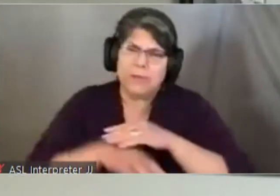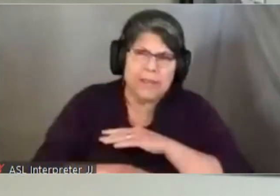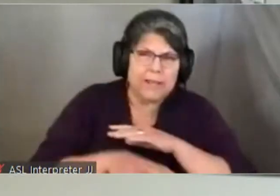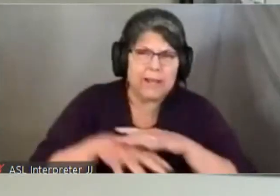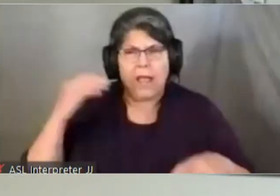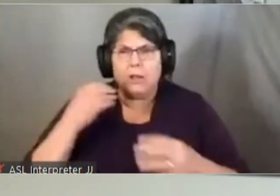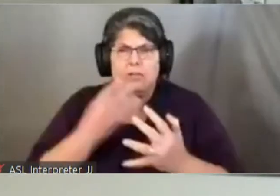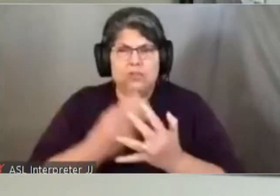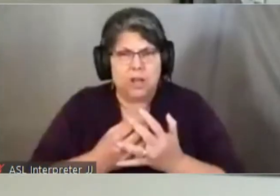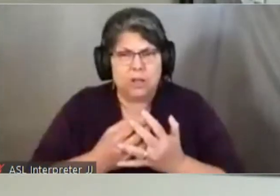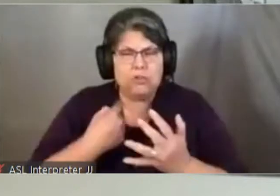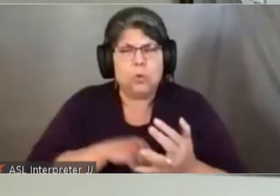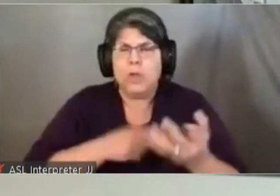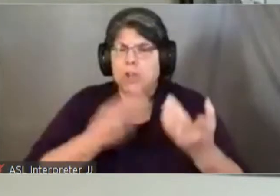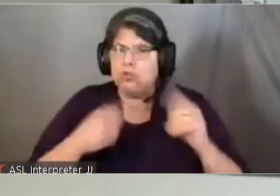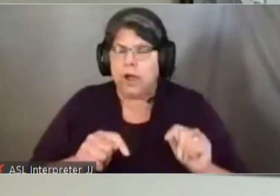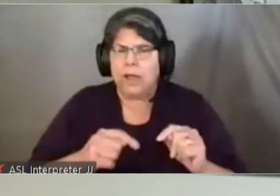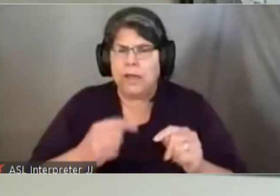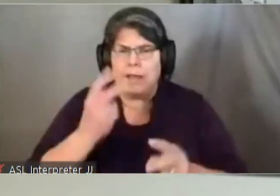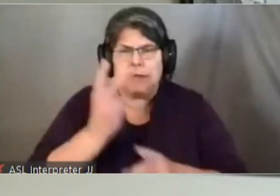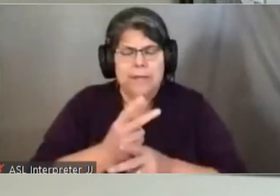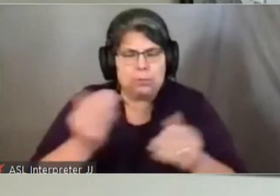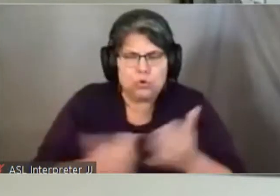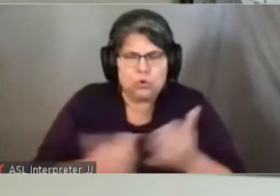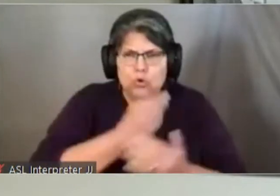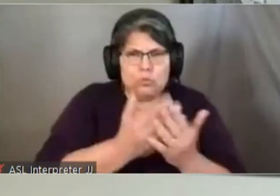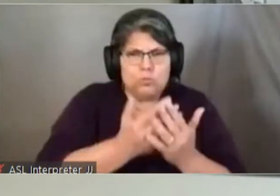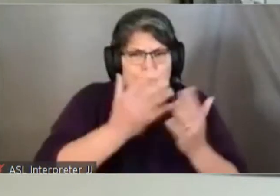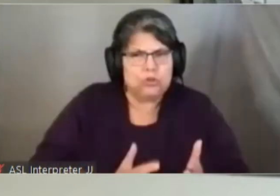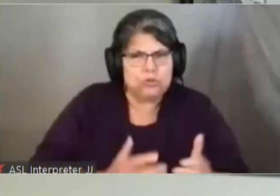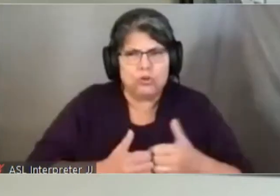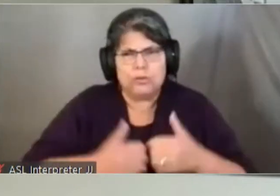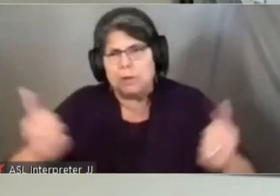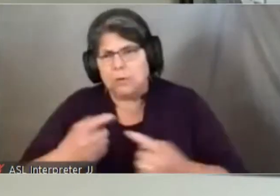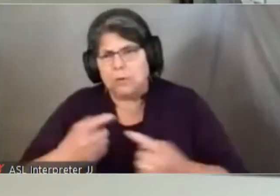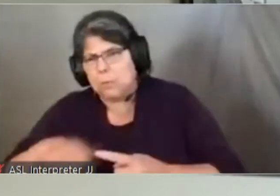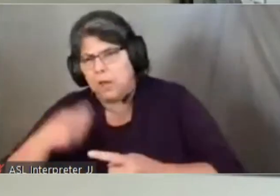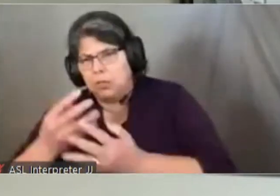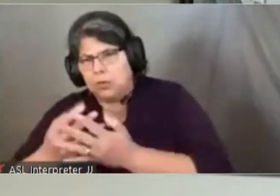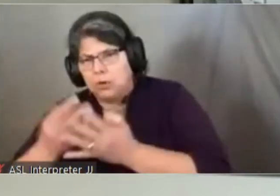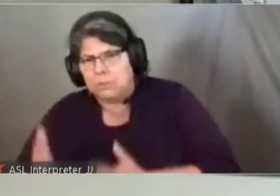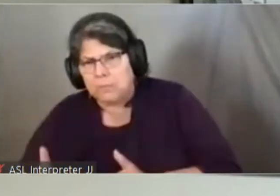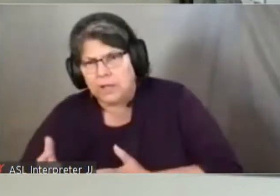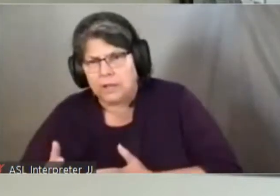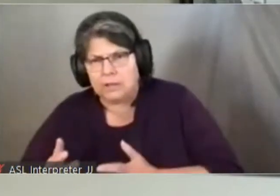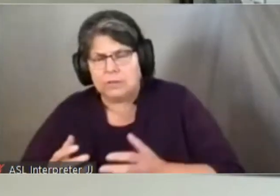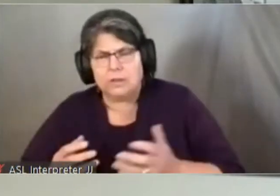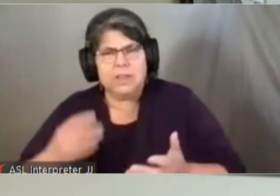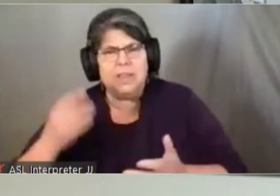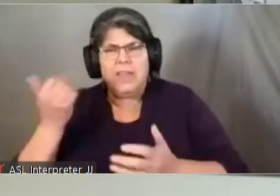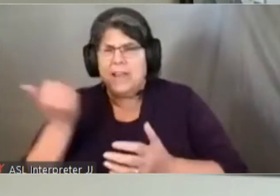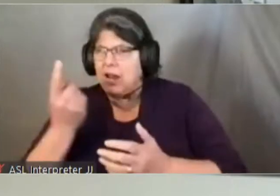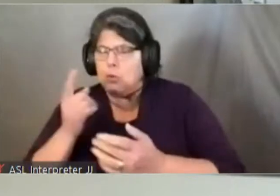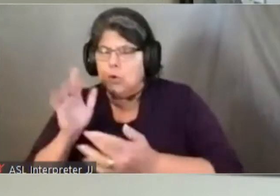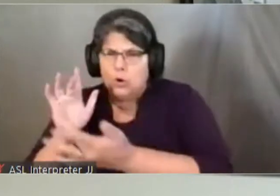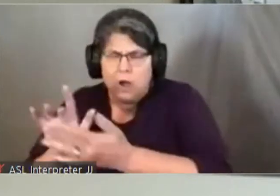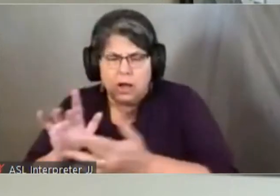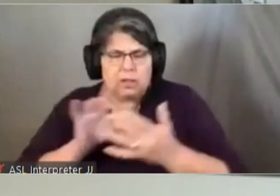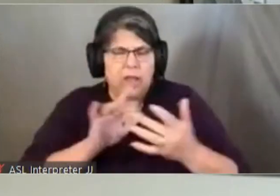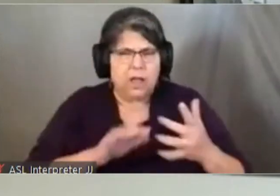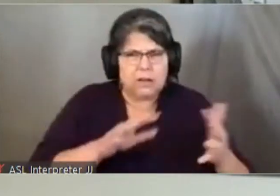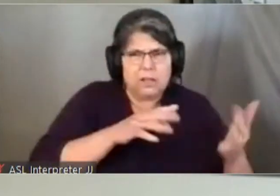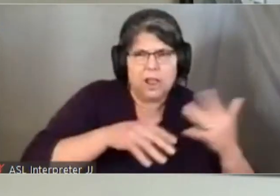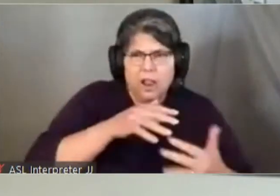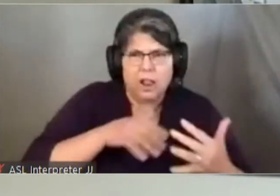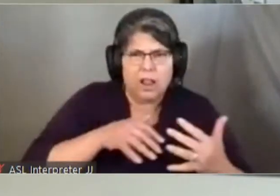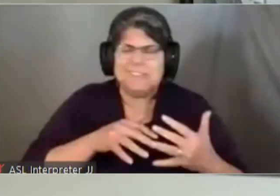and separate new inmates from other inmates and anyone who may have come in contact, it's a very difficult environment